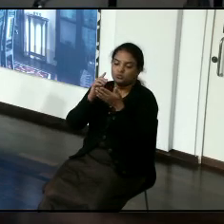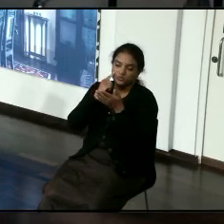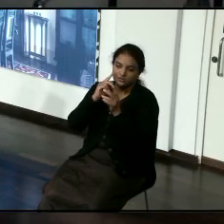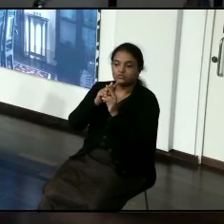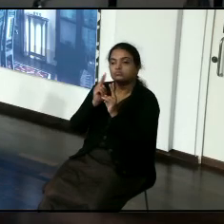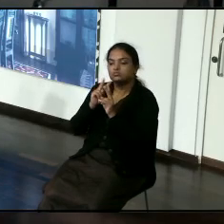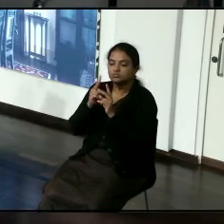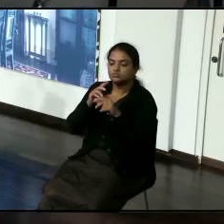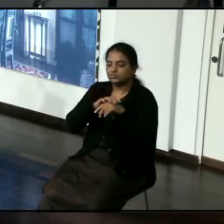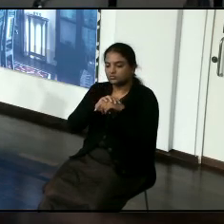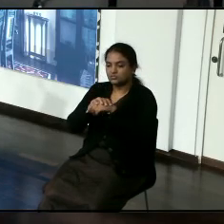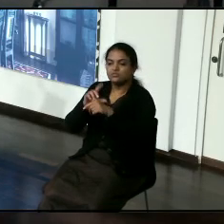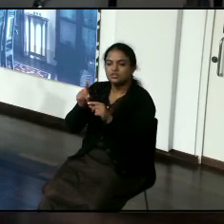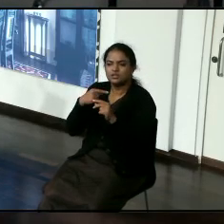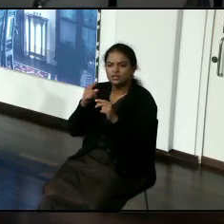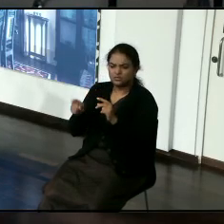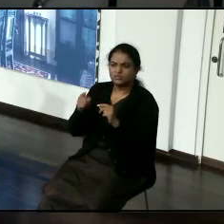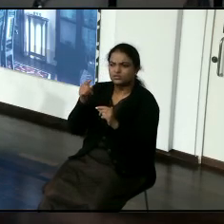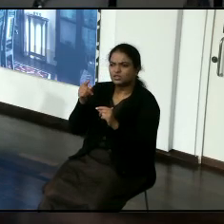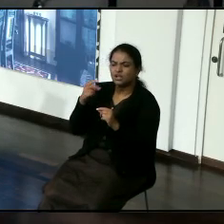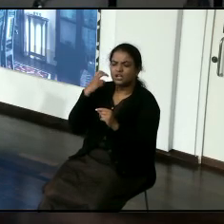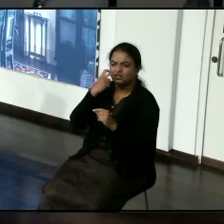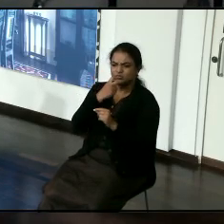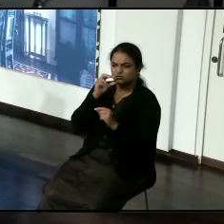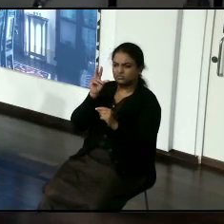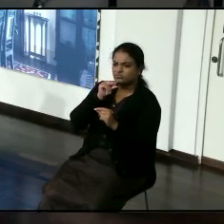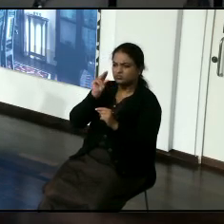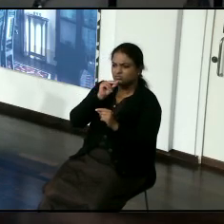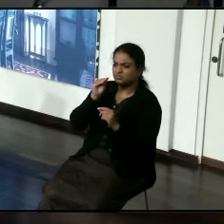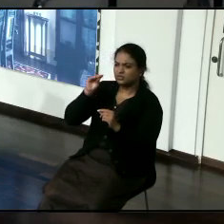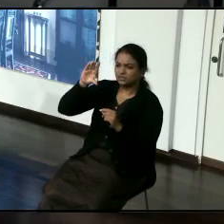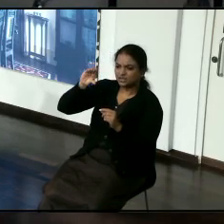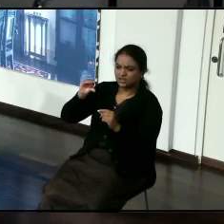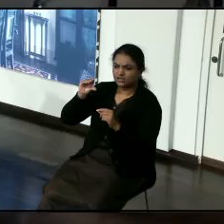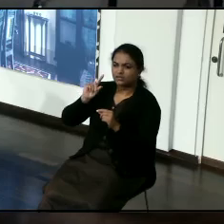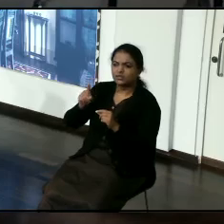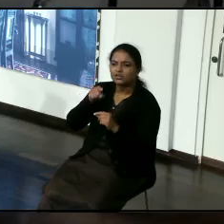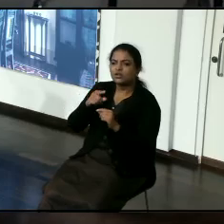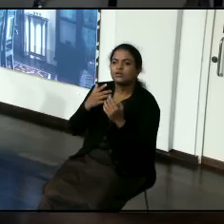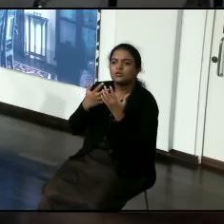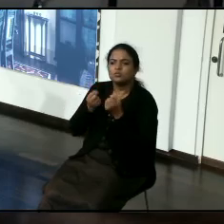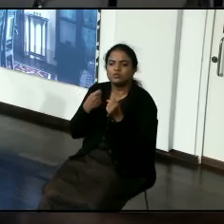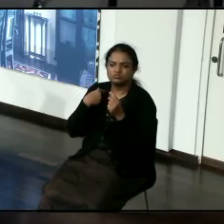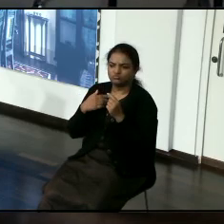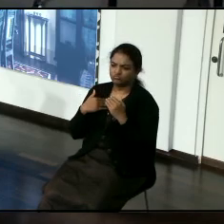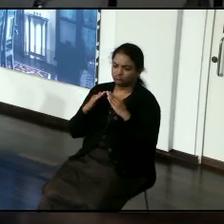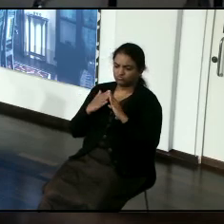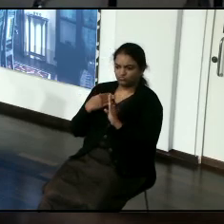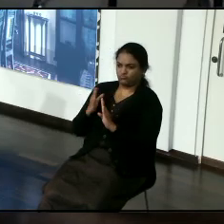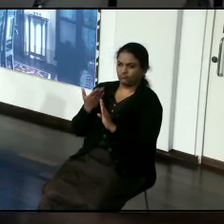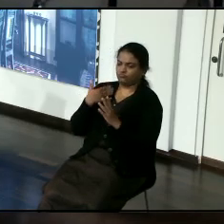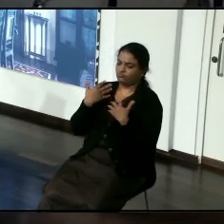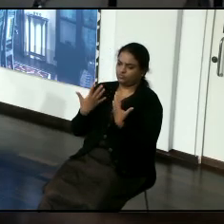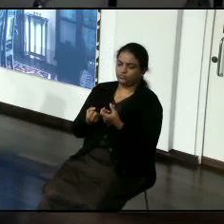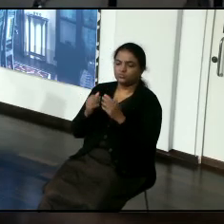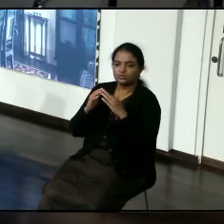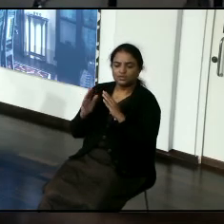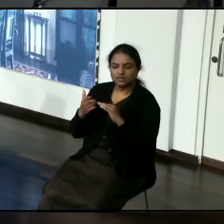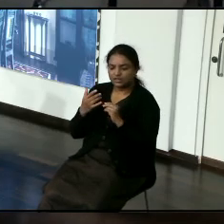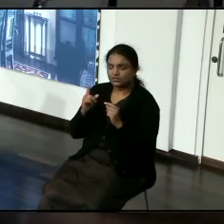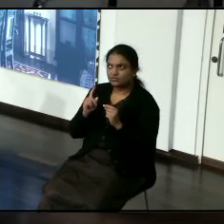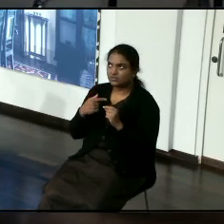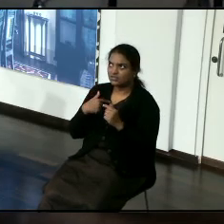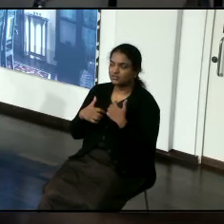her back because even though she lost her speech, she kept indicating that she wanted to be back home. And I really found